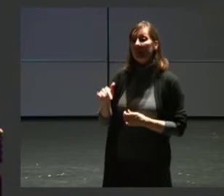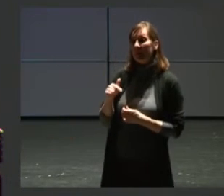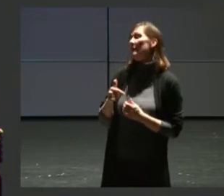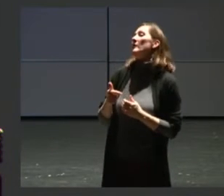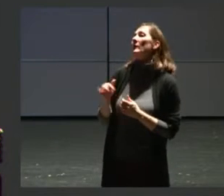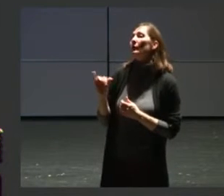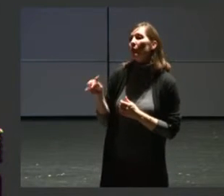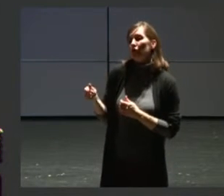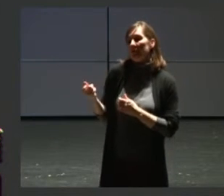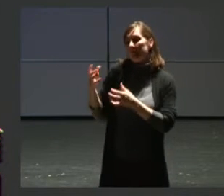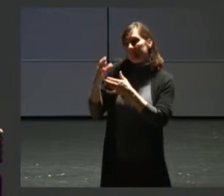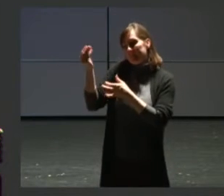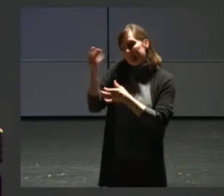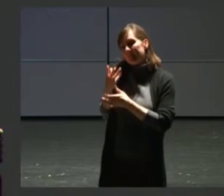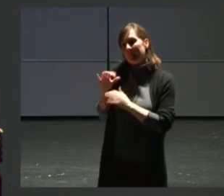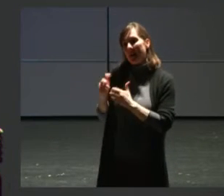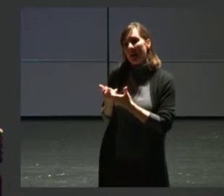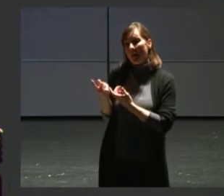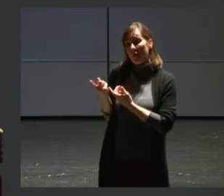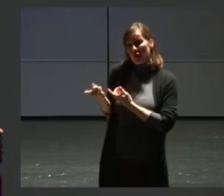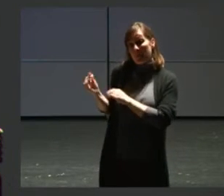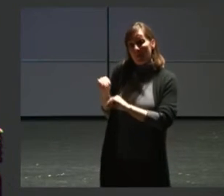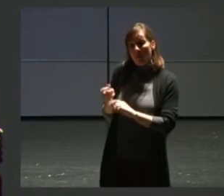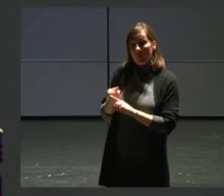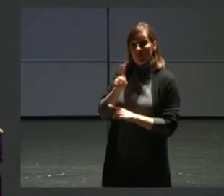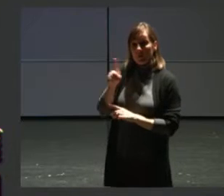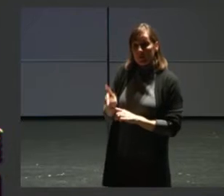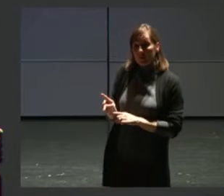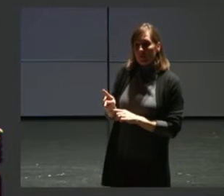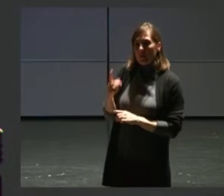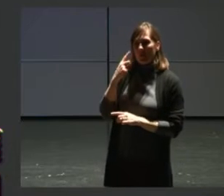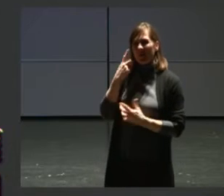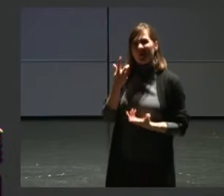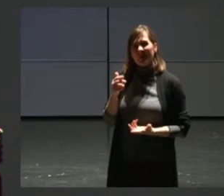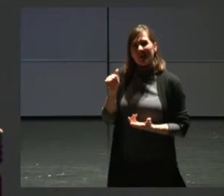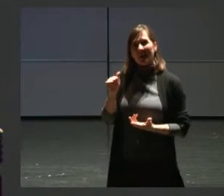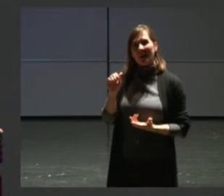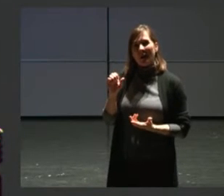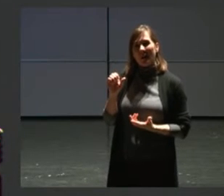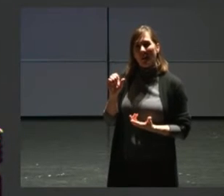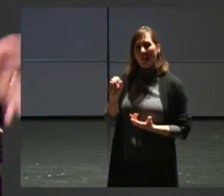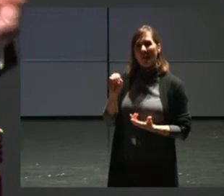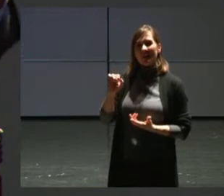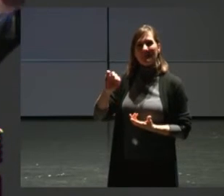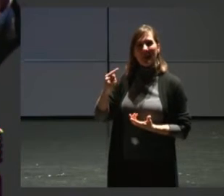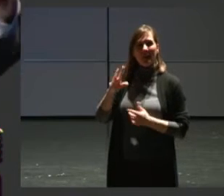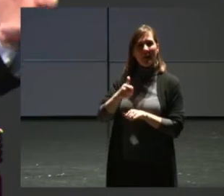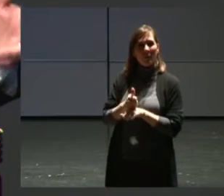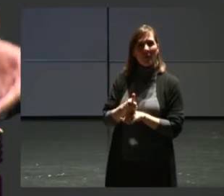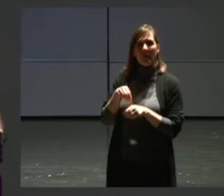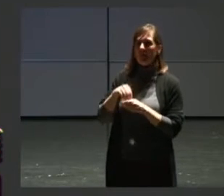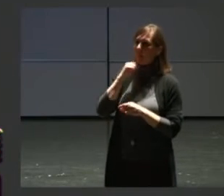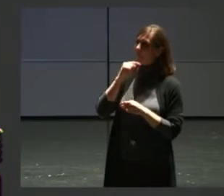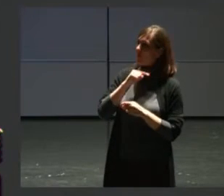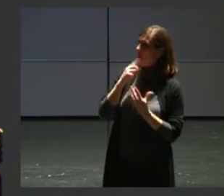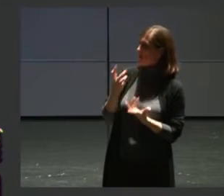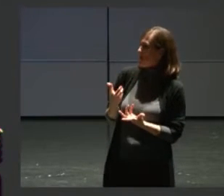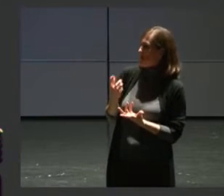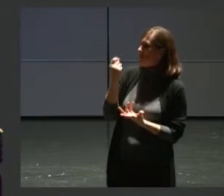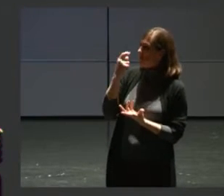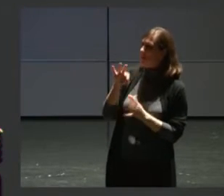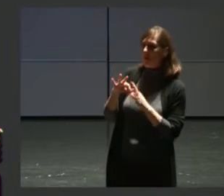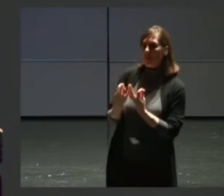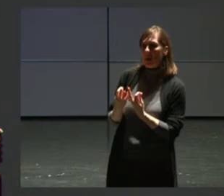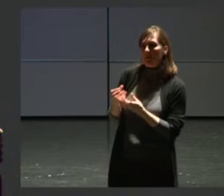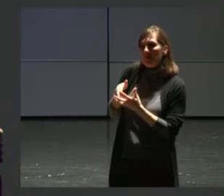how she had moved here from Philadelphia and she wondered why A.O. Smith's headquarters were in Milwaukee. She understood the family connections, but